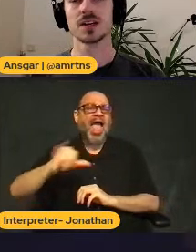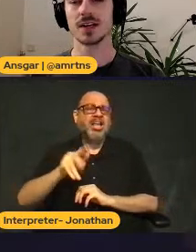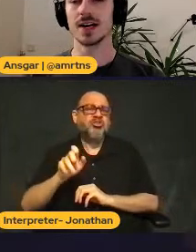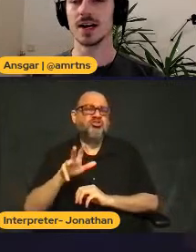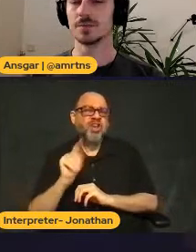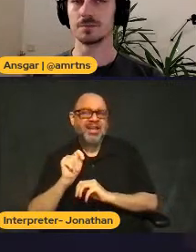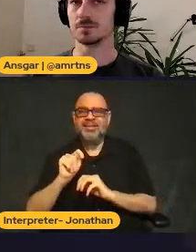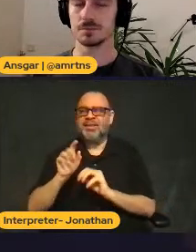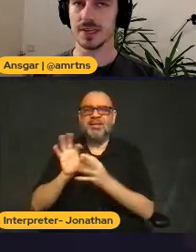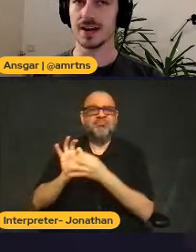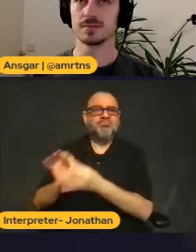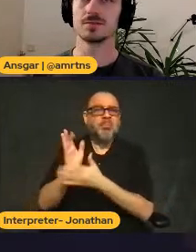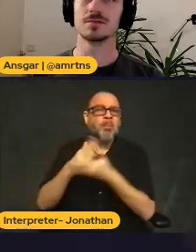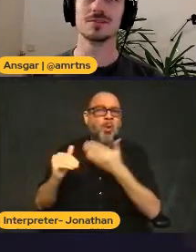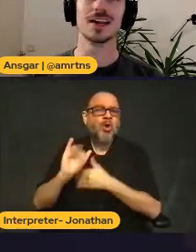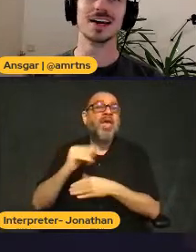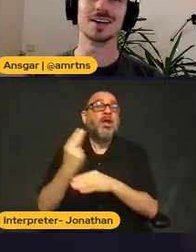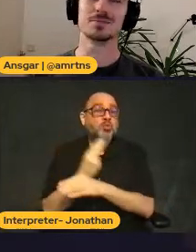Terraform